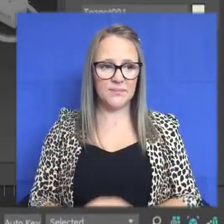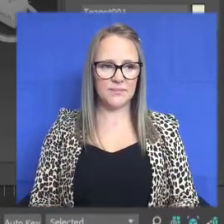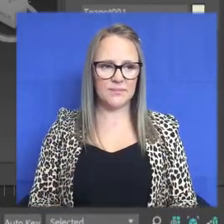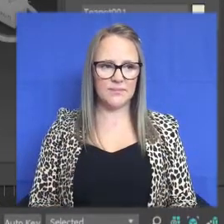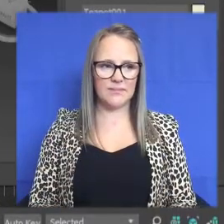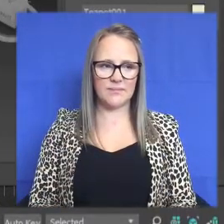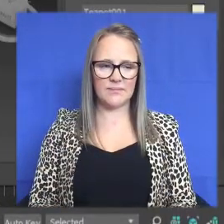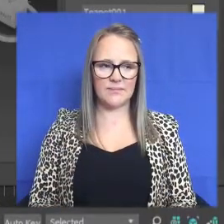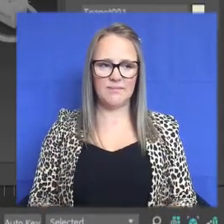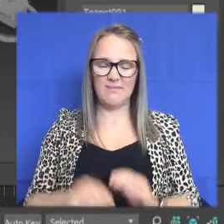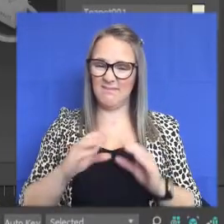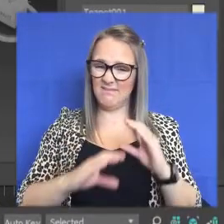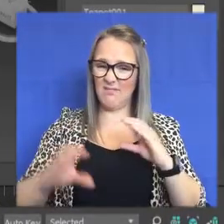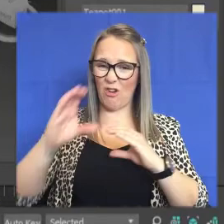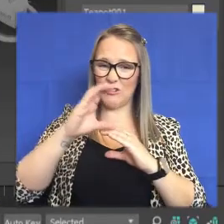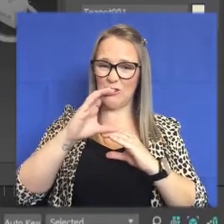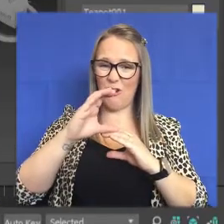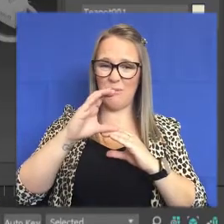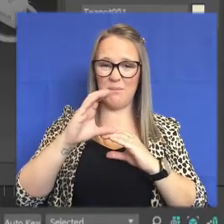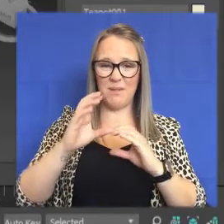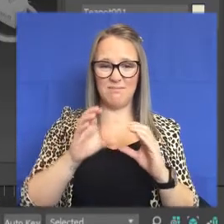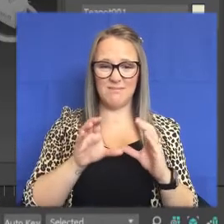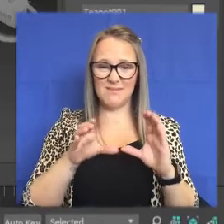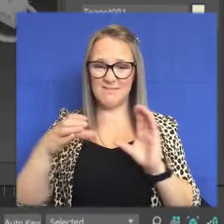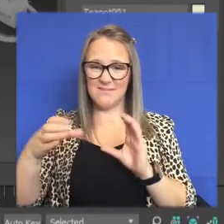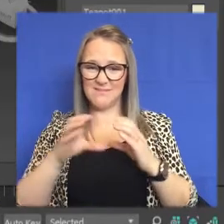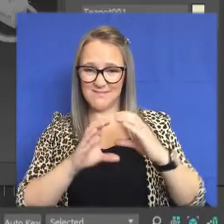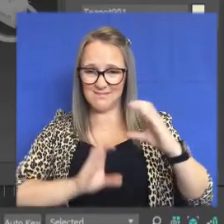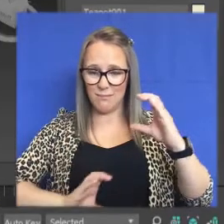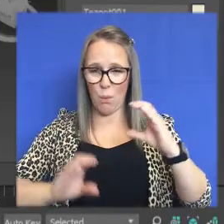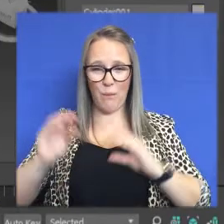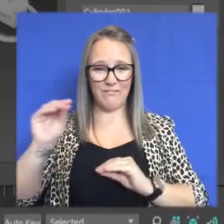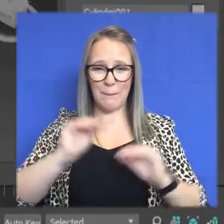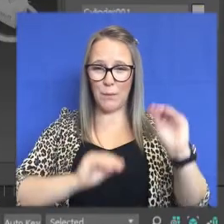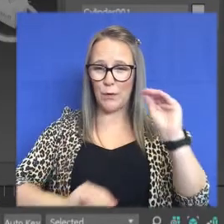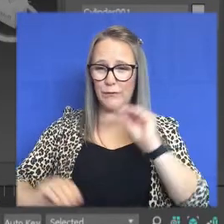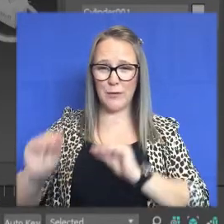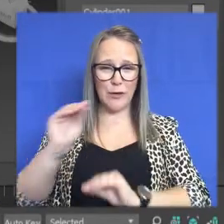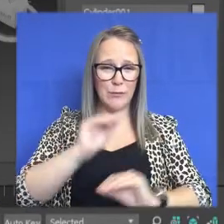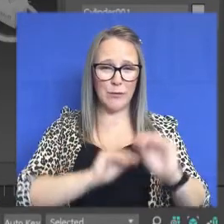You can put objects on top of other objects, back and forth,